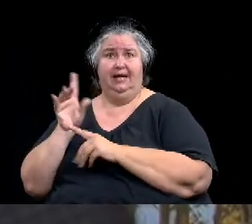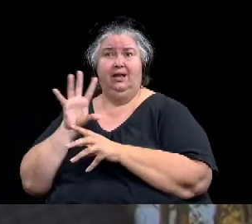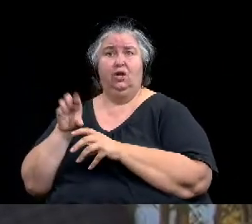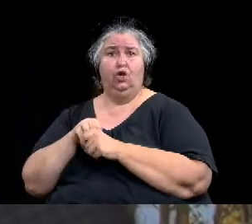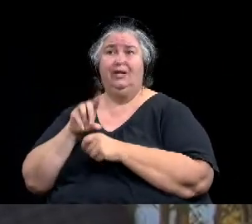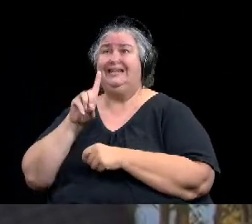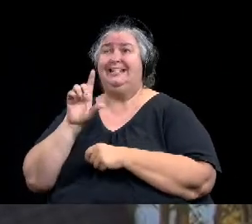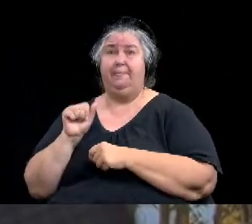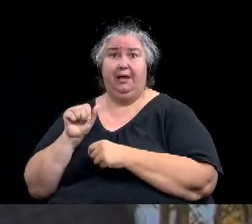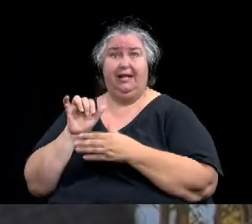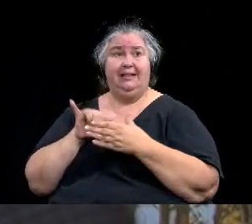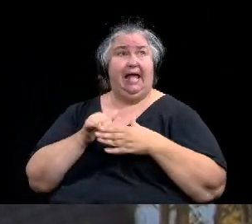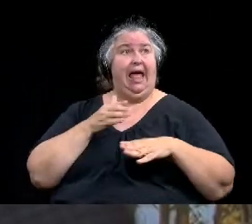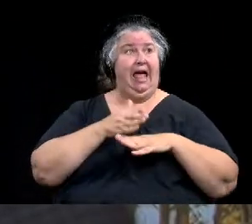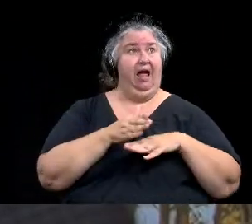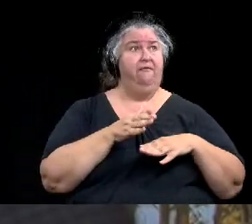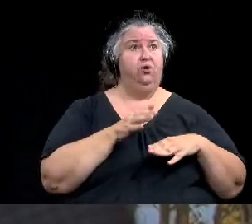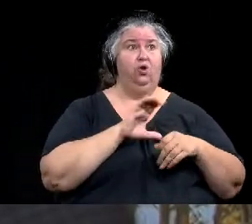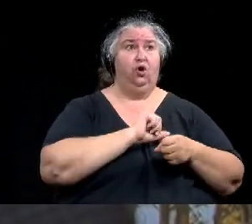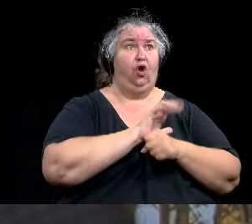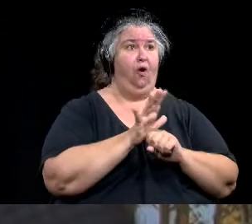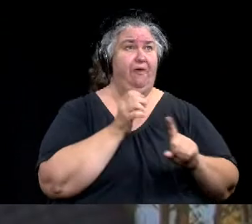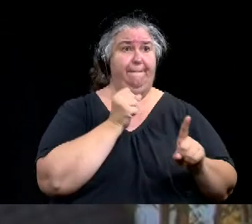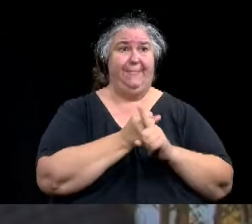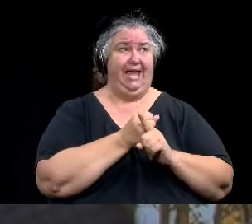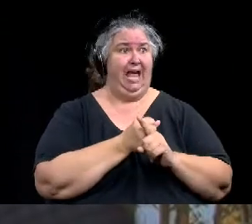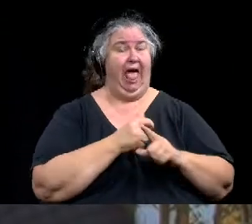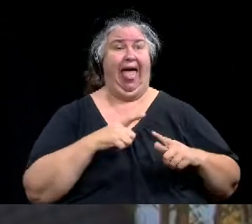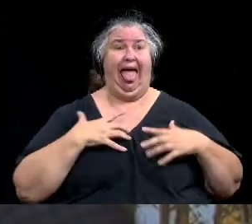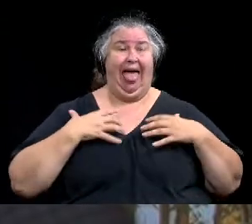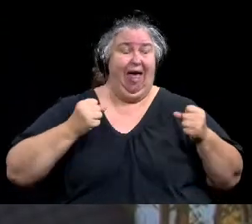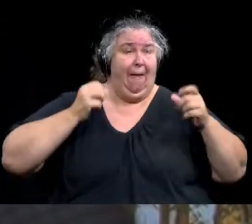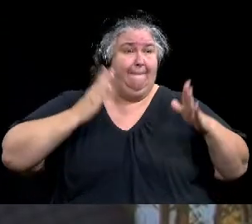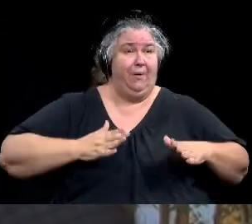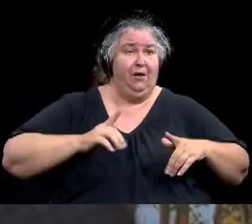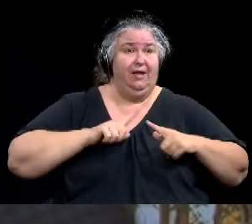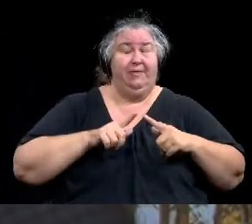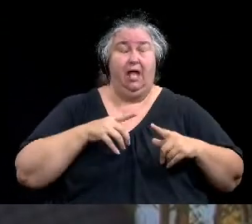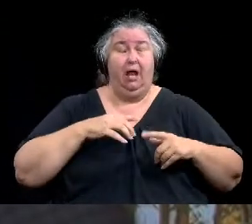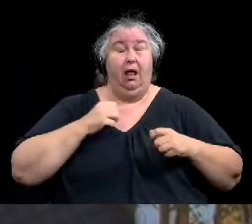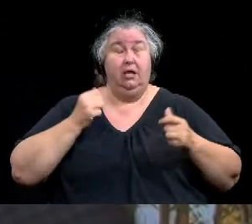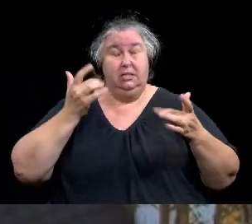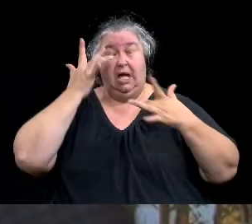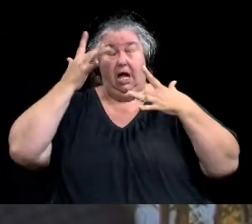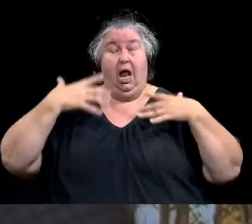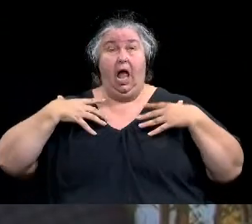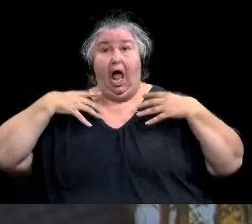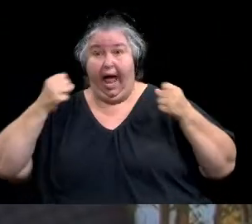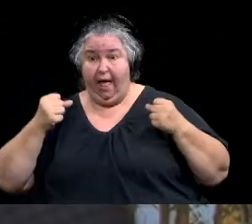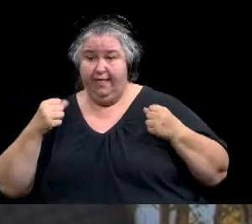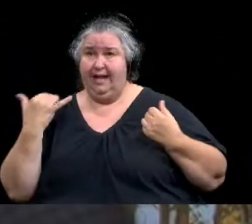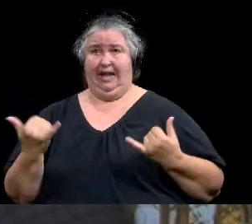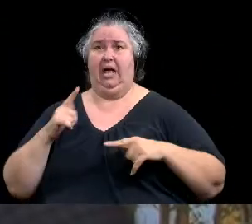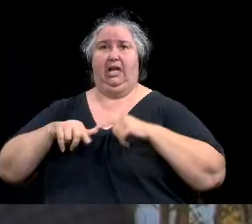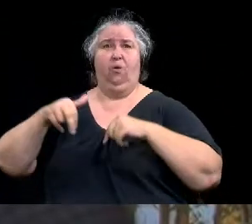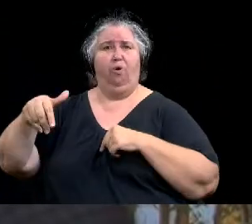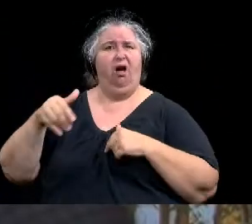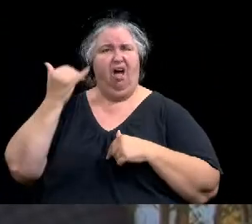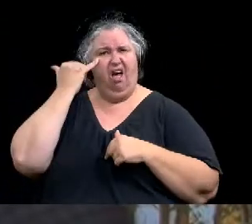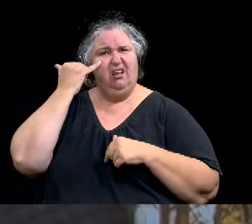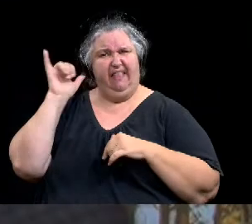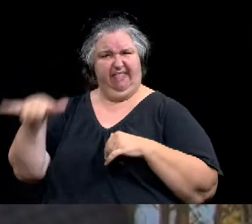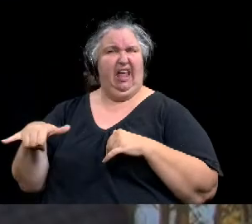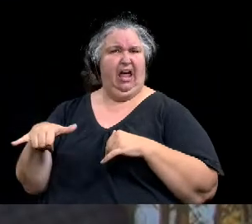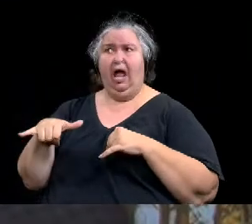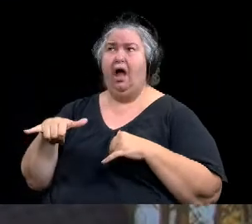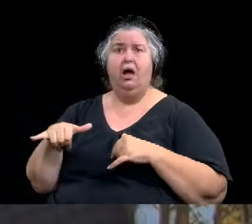disabilities that will follow patients for the rest of their lives. The point of this is not to scare you, but it's just to help you understand the seriousness of this